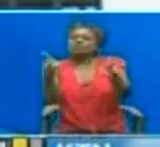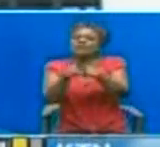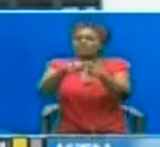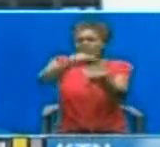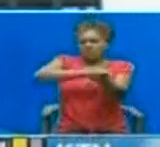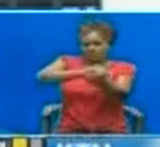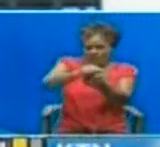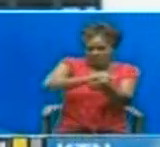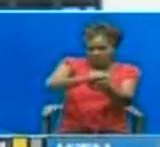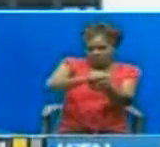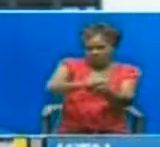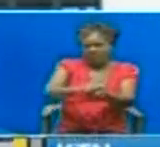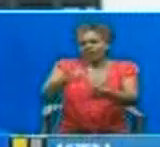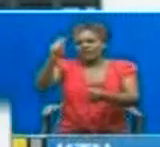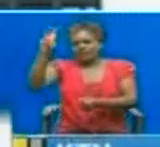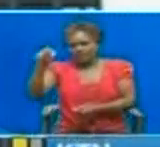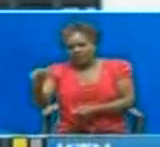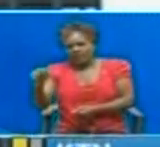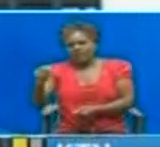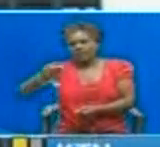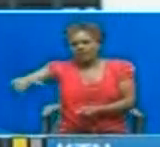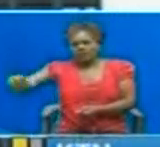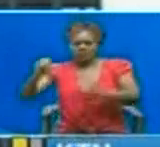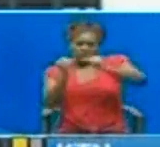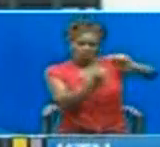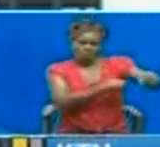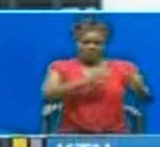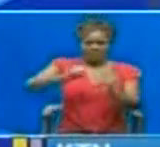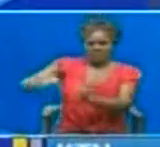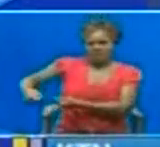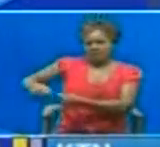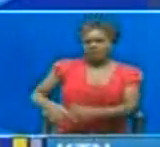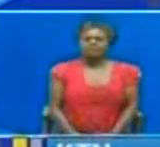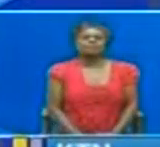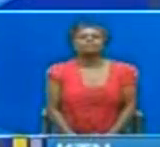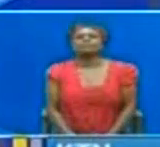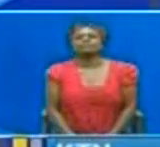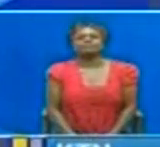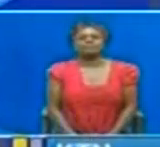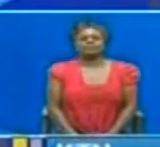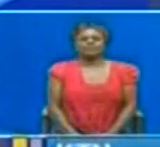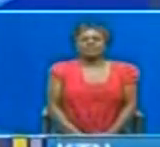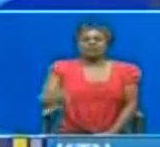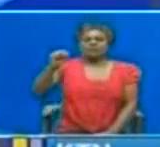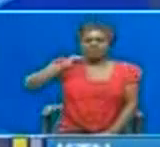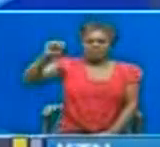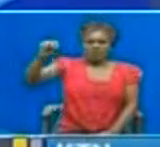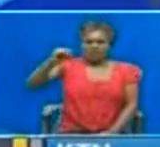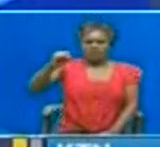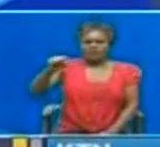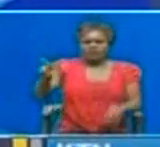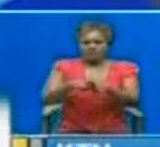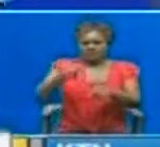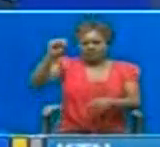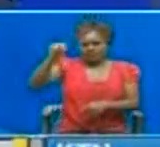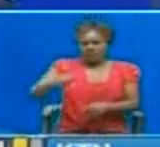Friday. Victor Ogale, KTN in the county of Homa Bay. Let's stick with politics and politicians. And Gatundu